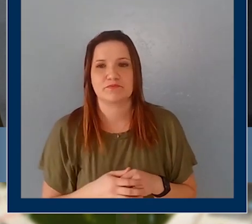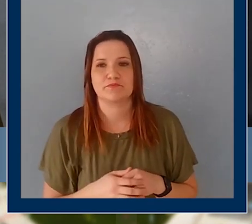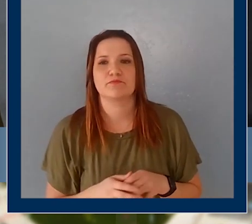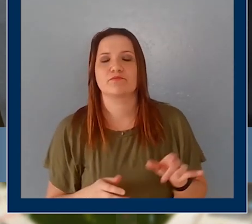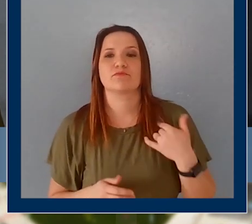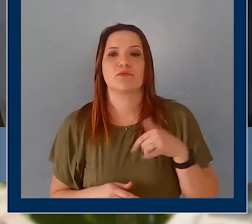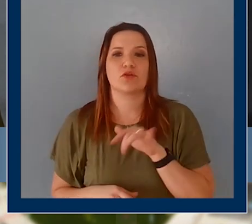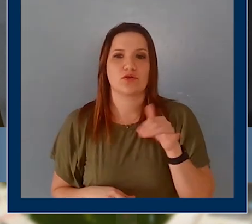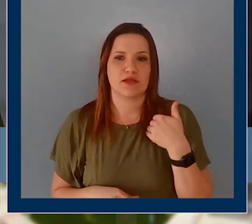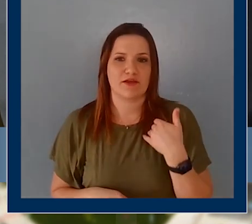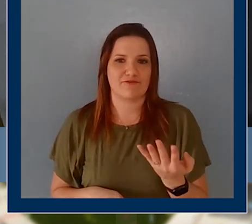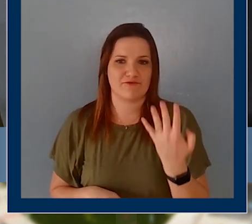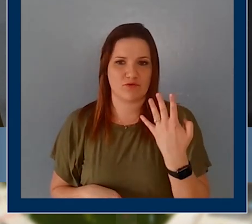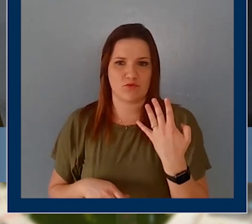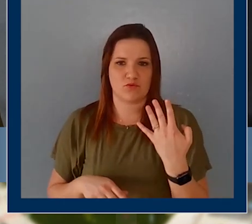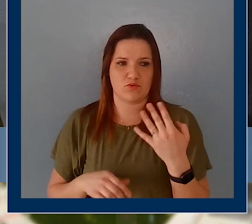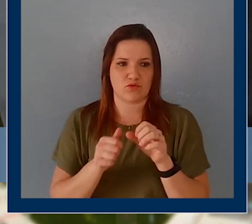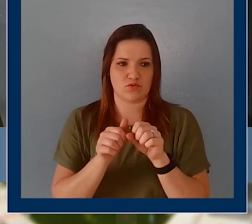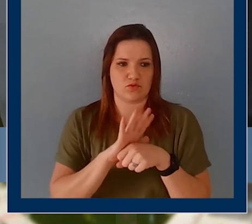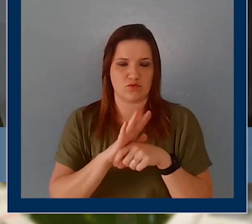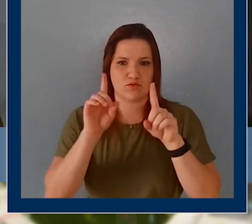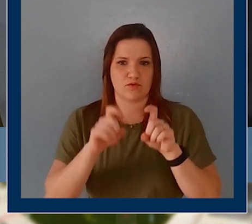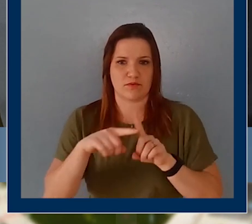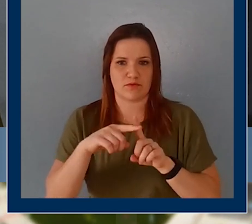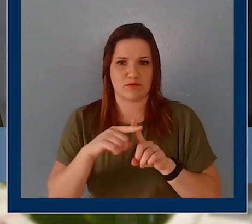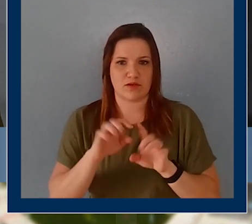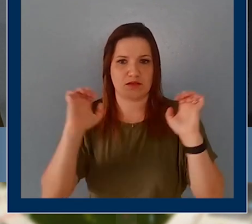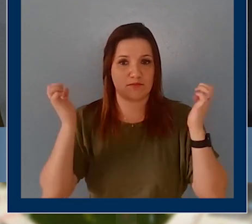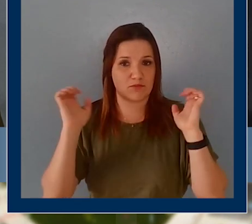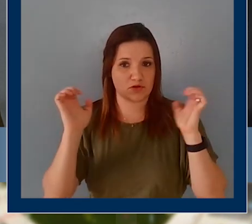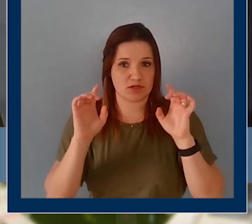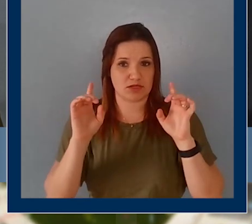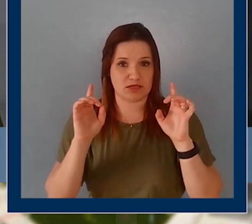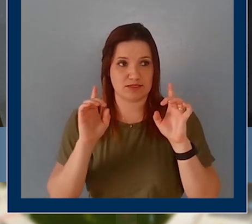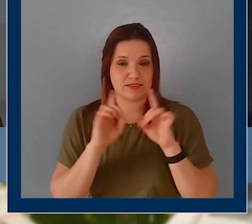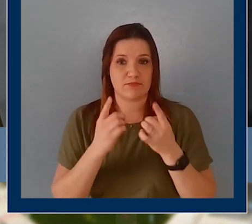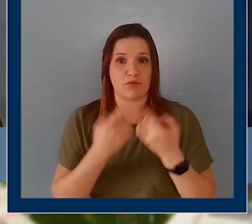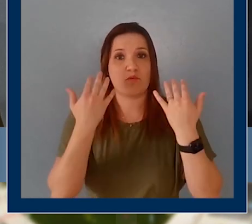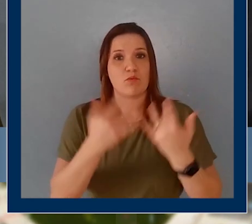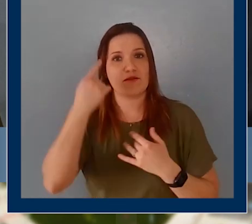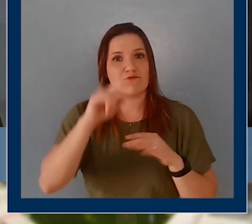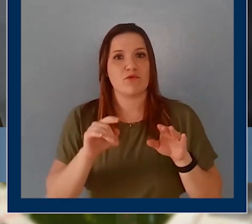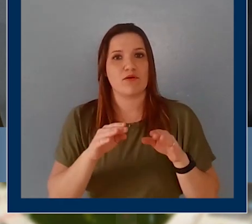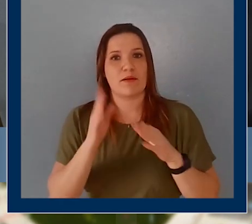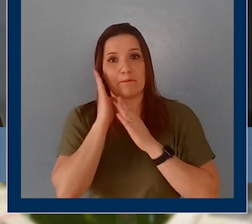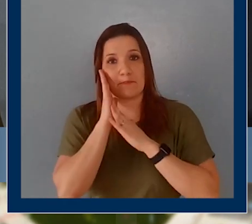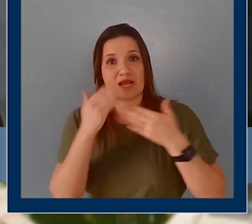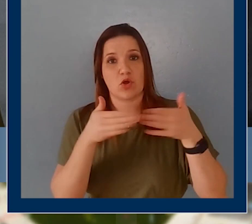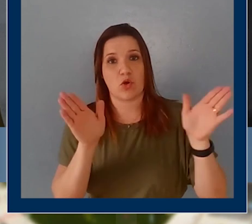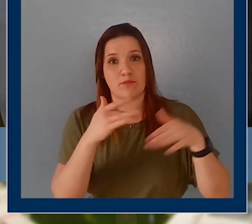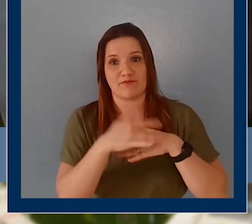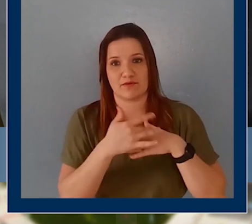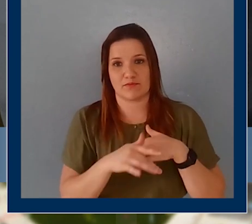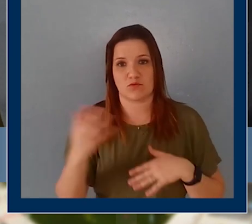it's a safe guess to say every single one of the patients in the ICUs are on vents, but we've also moved